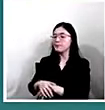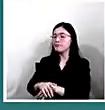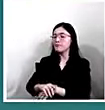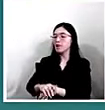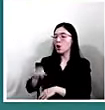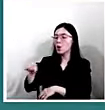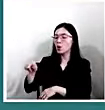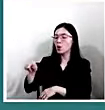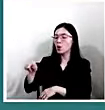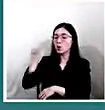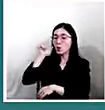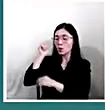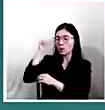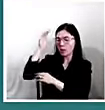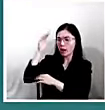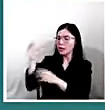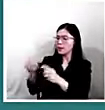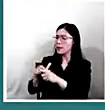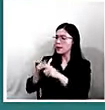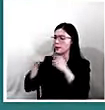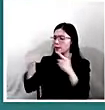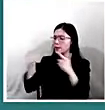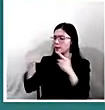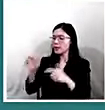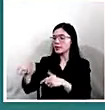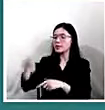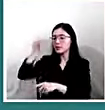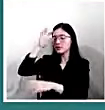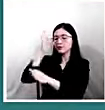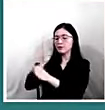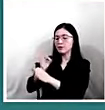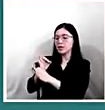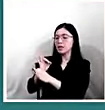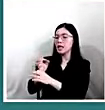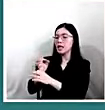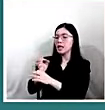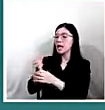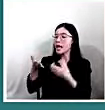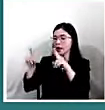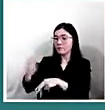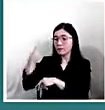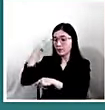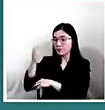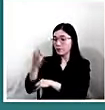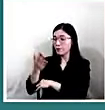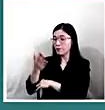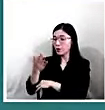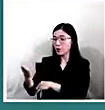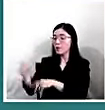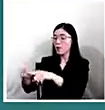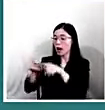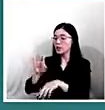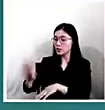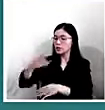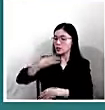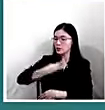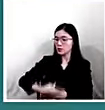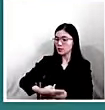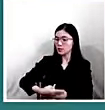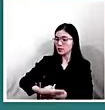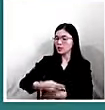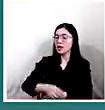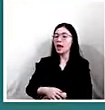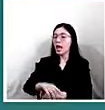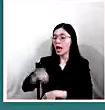woman, great is your faith. Let it be done for you as you wish." And her